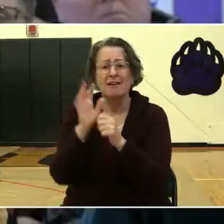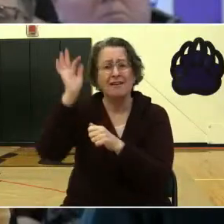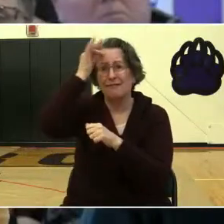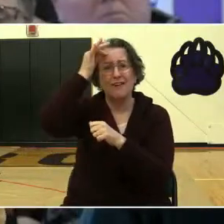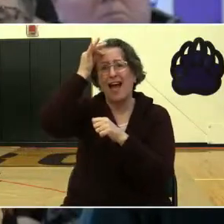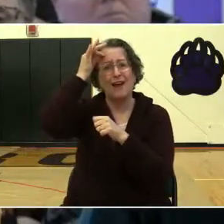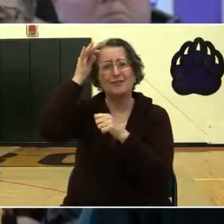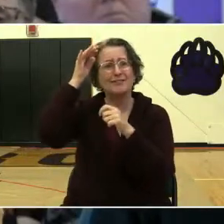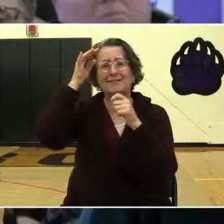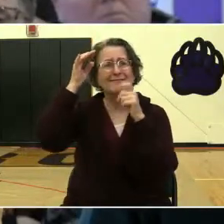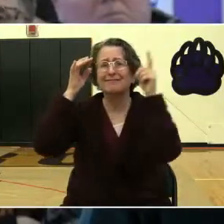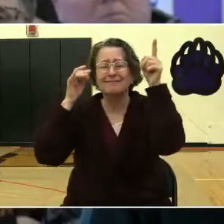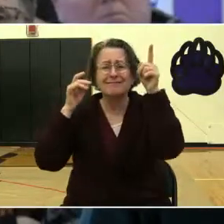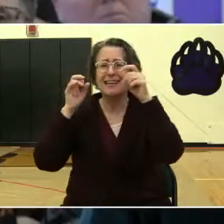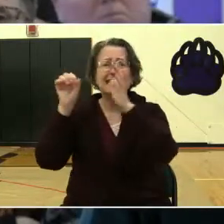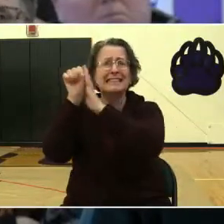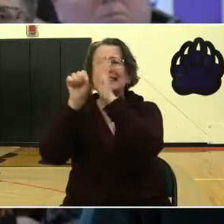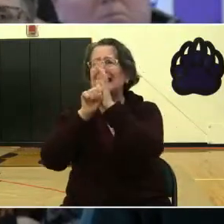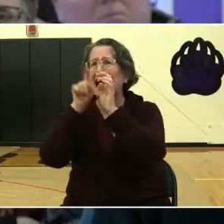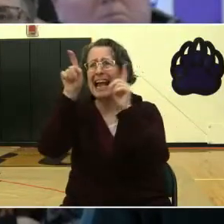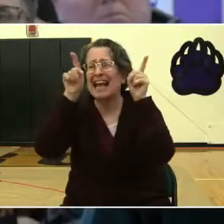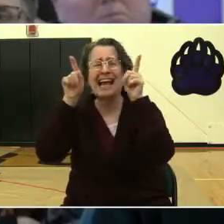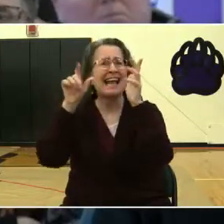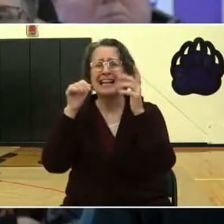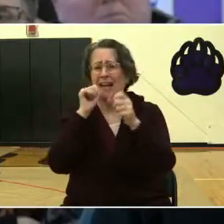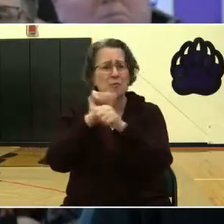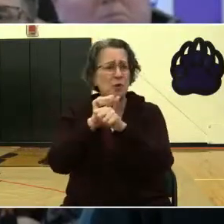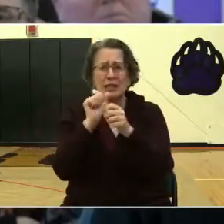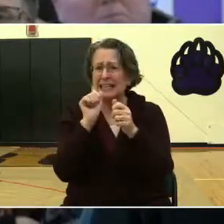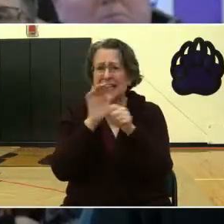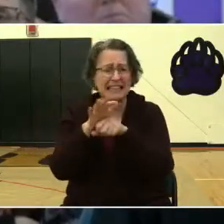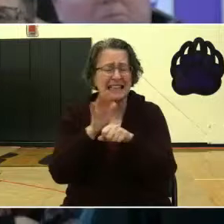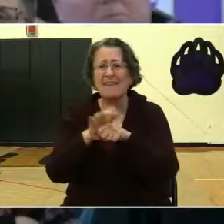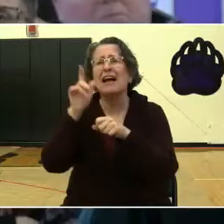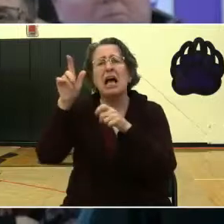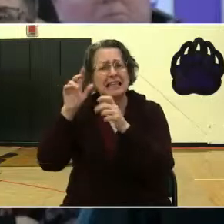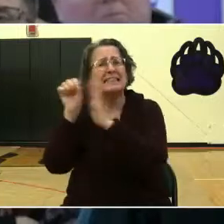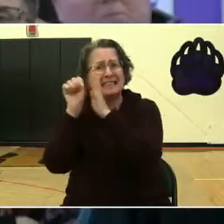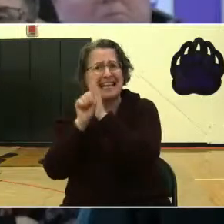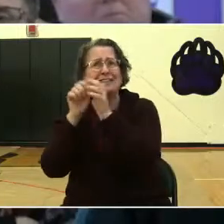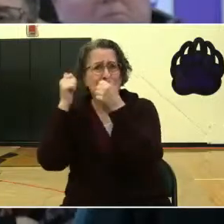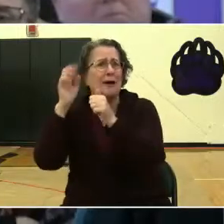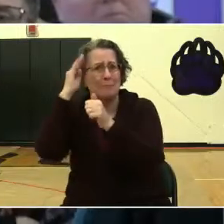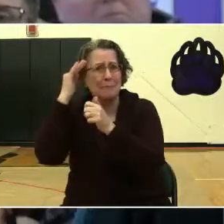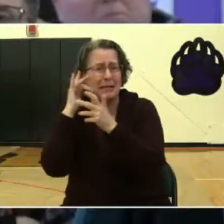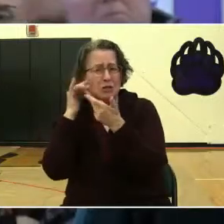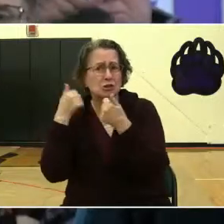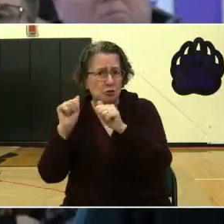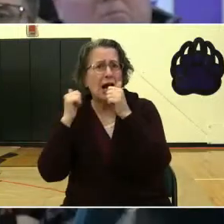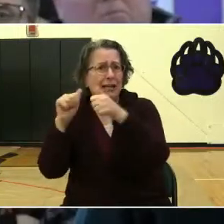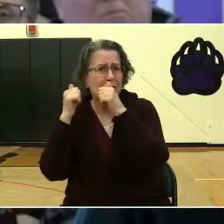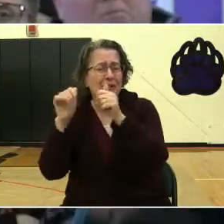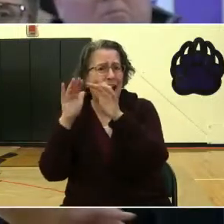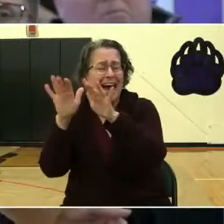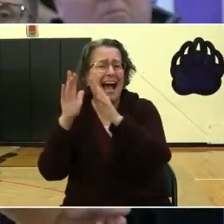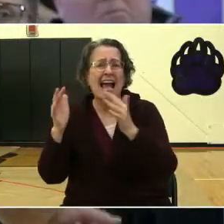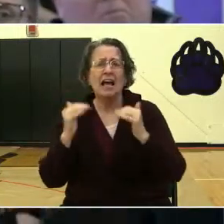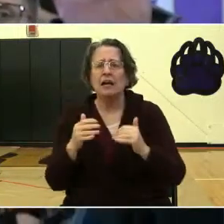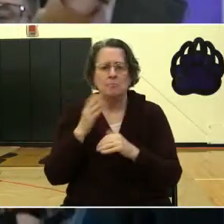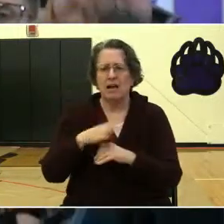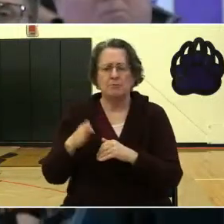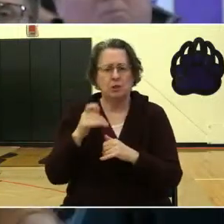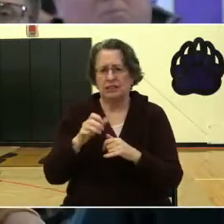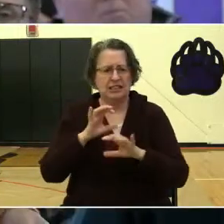enough our state government is trying hard I would say still not doing enough Brattleboro needs to do more later is too